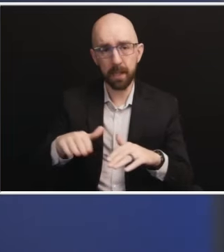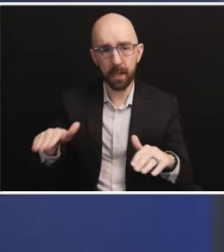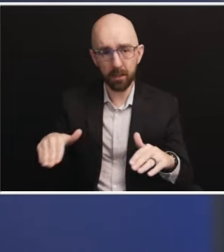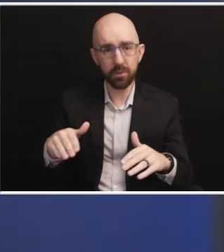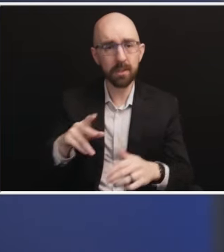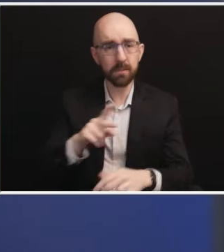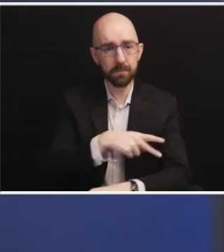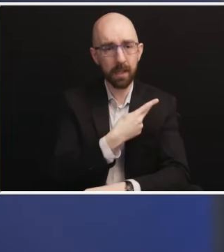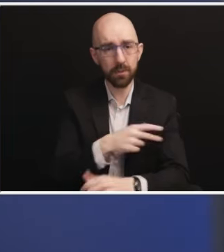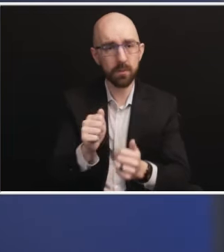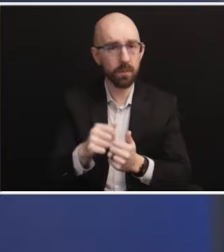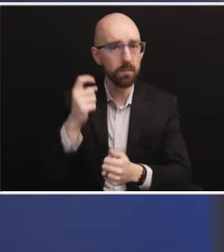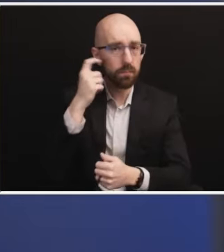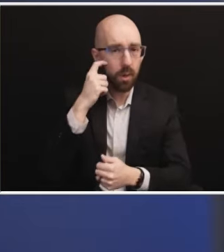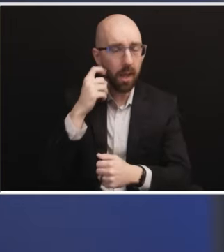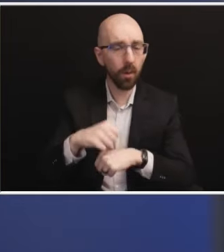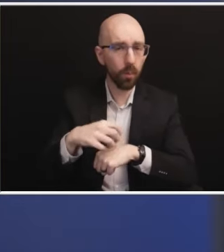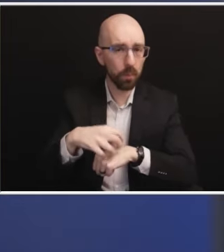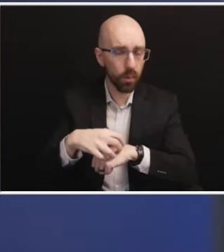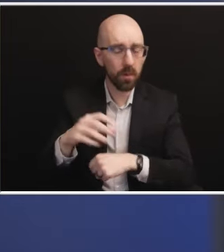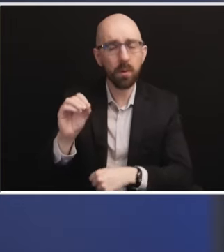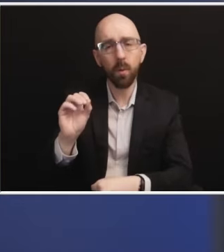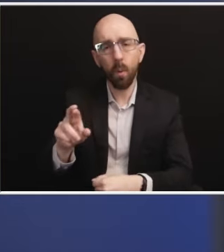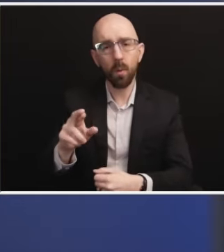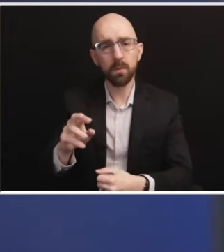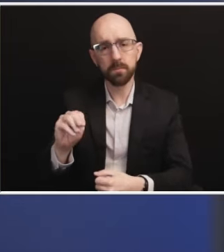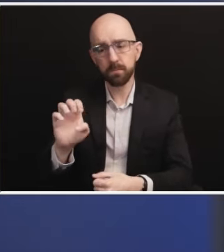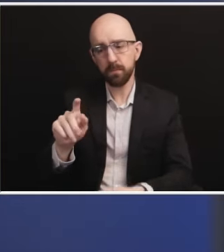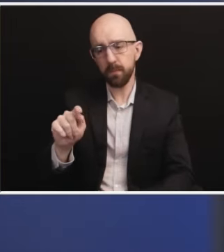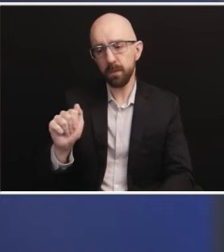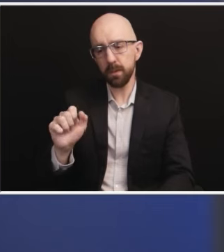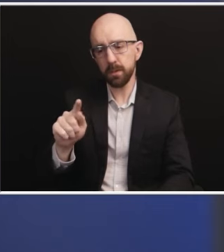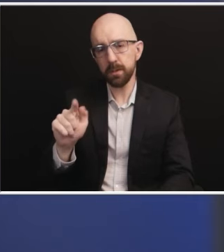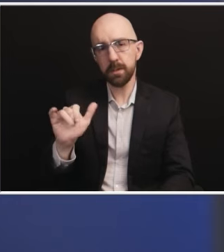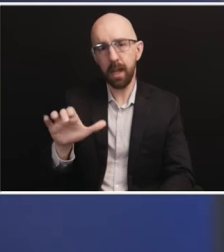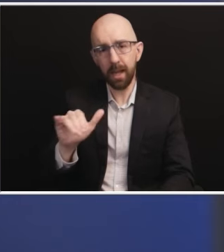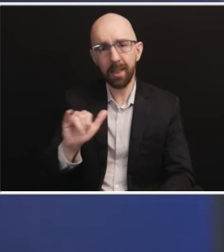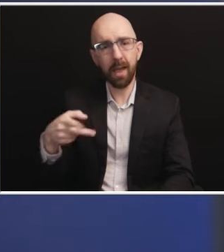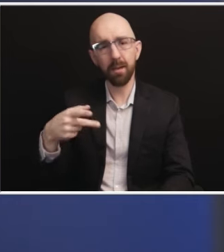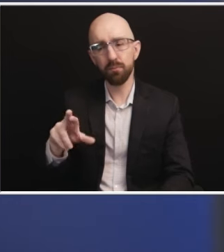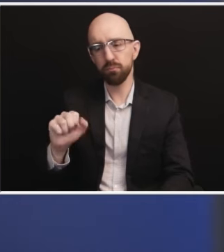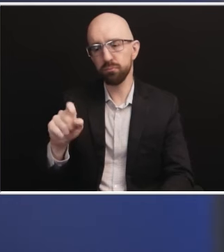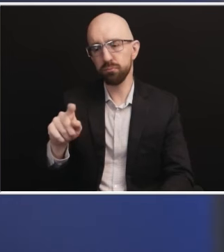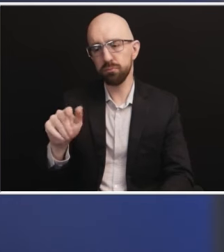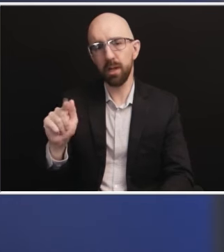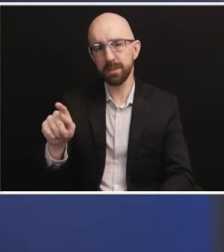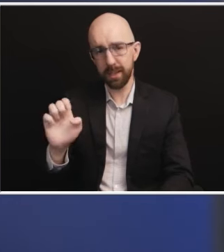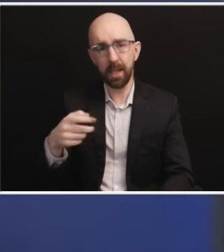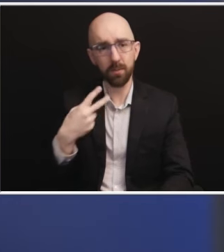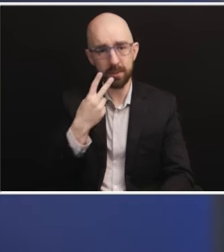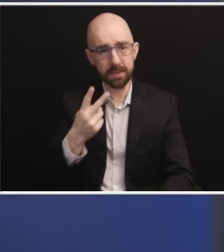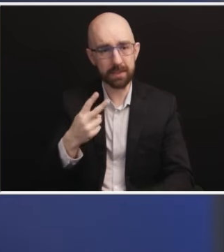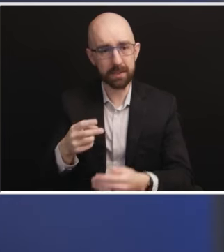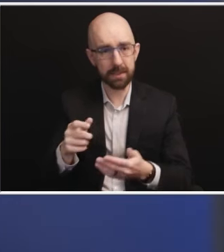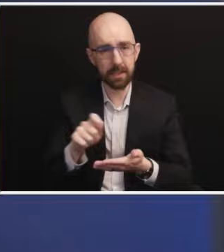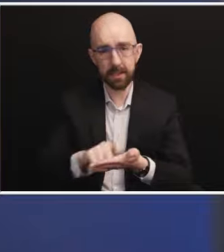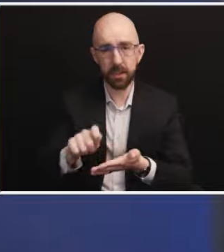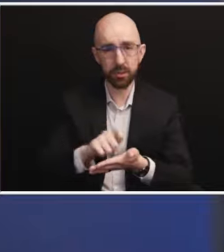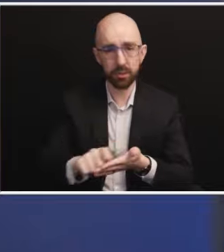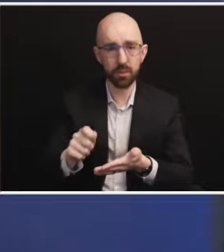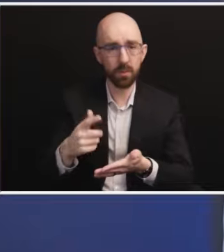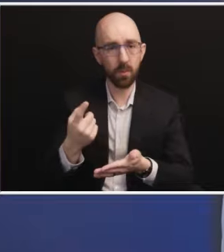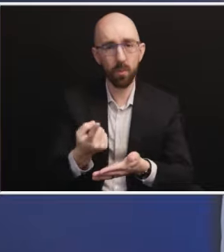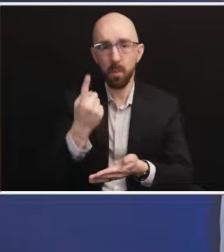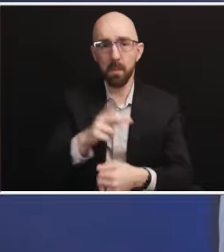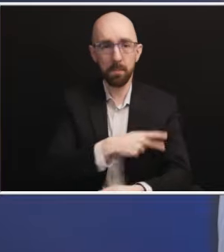brain tumor or if it's a metastatic disease like prostate cancer. You're reading the literature, there's one patient out of like 15 or so that had amazing